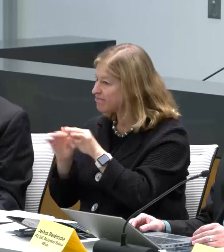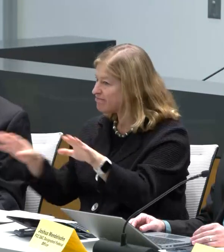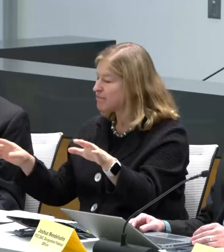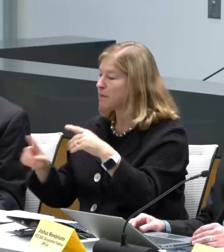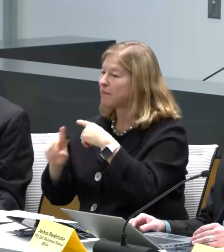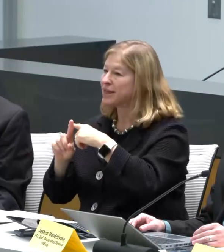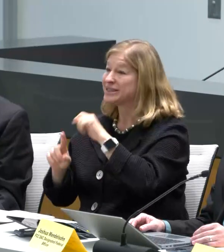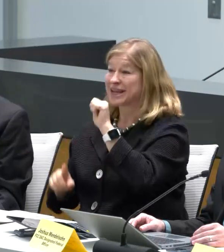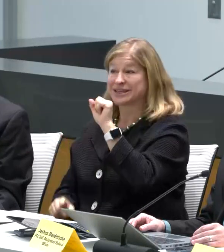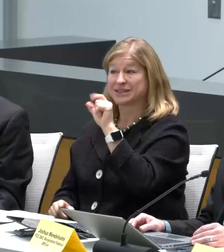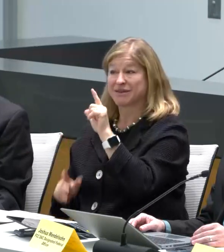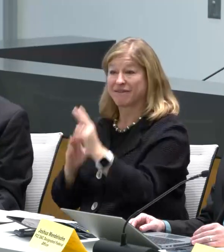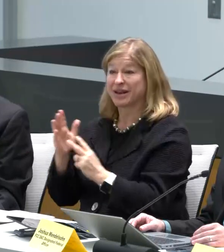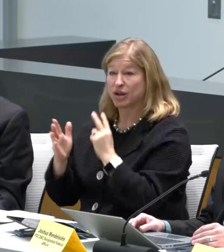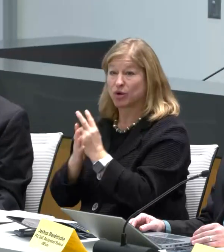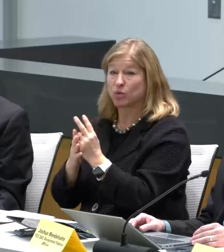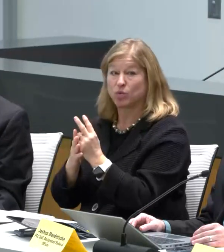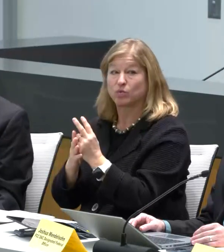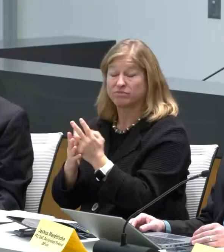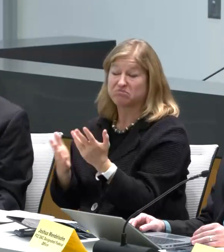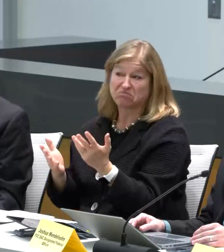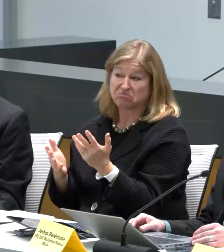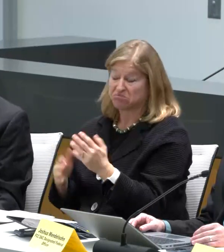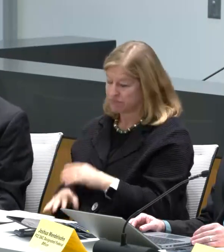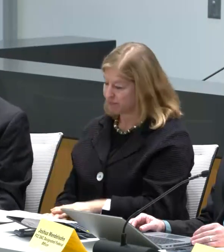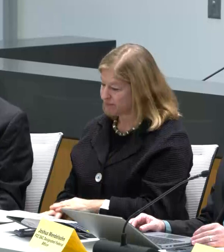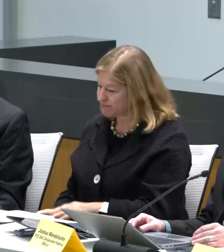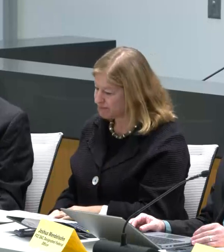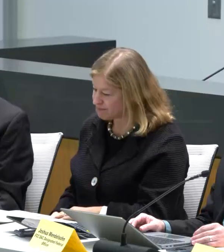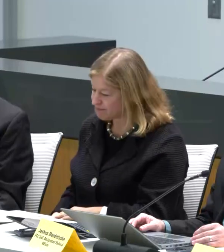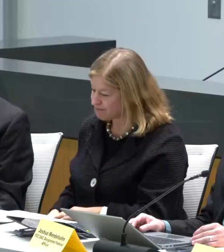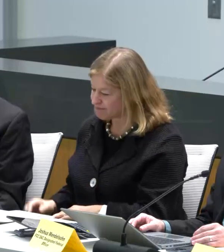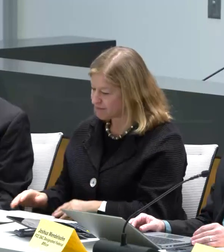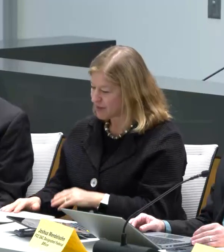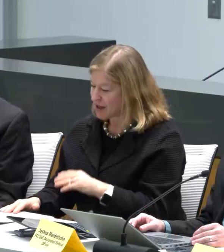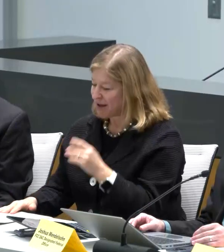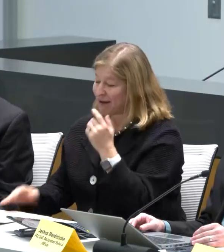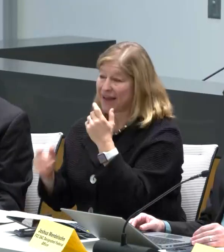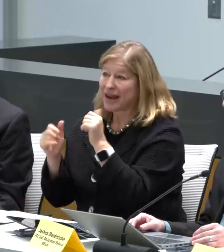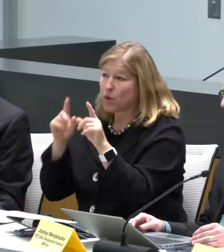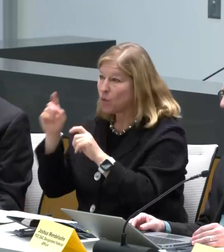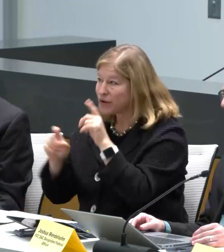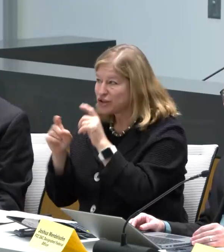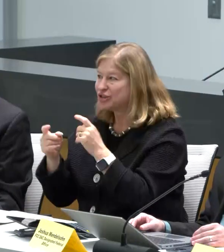www.fcc.gov/ACP for additional information, as well as an ASL video.